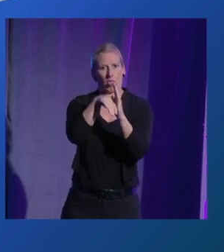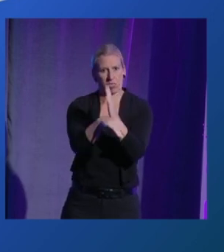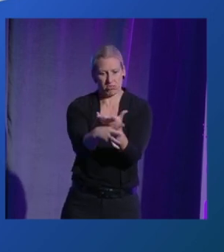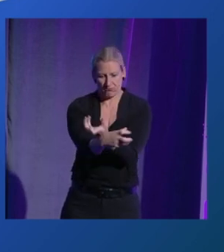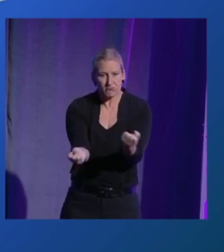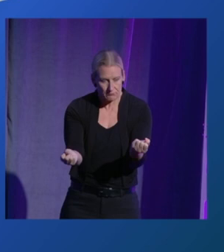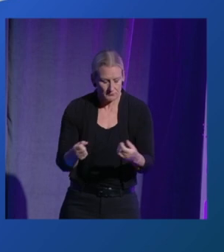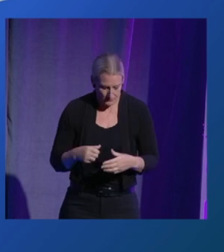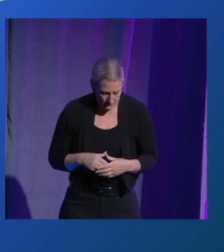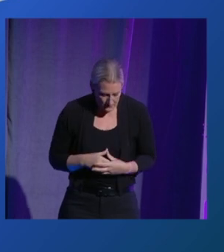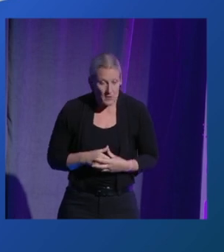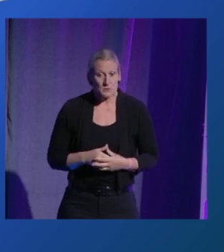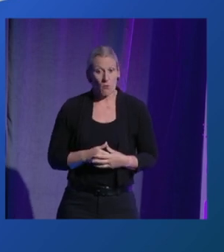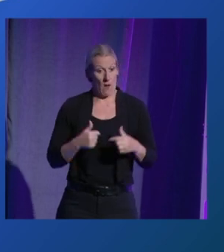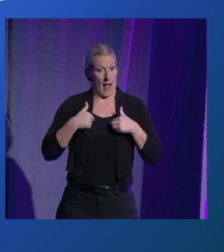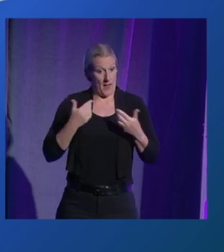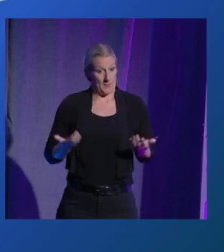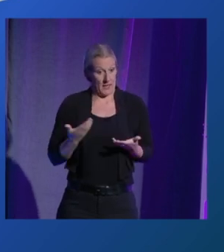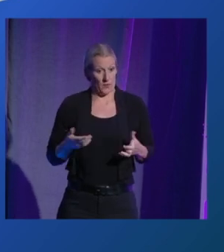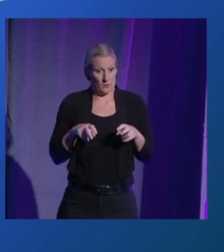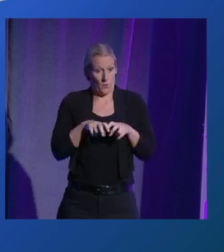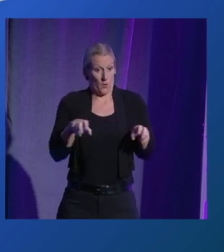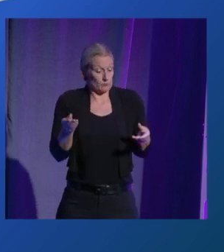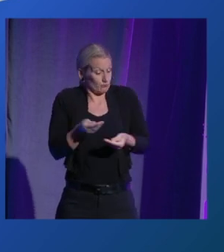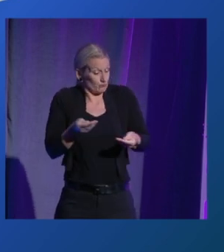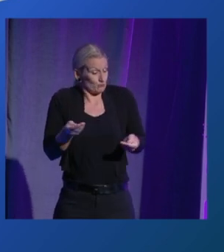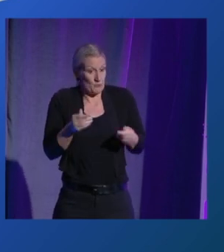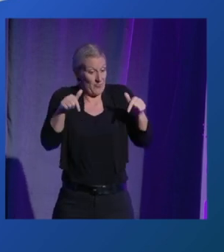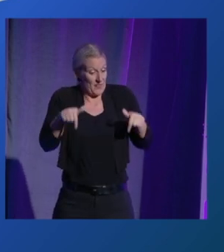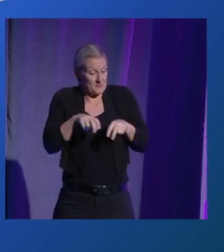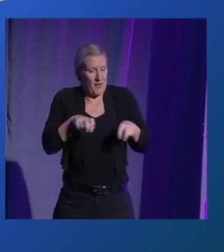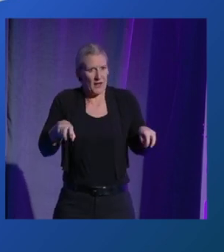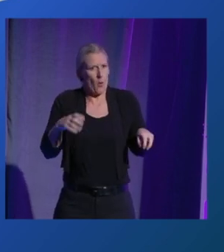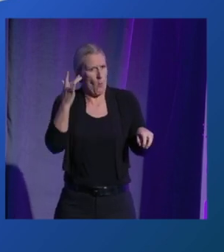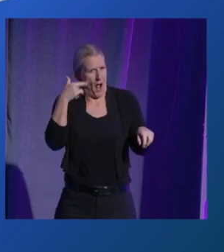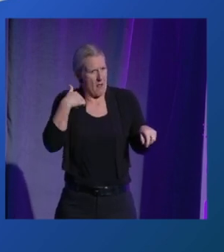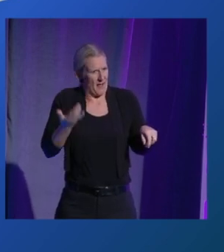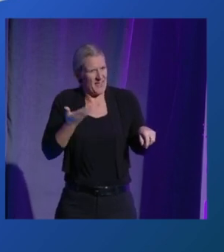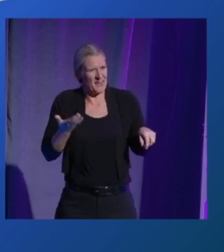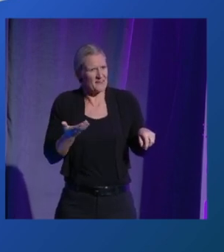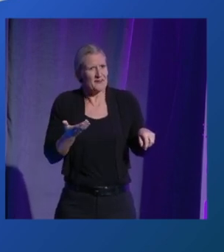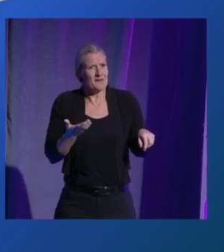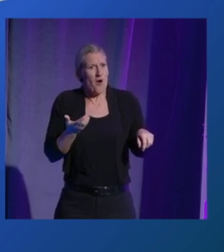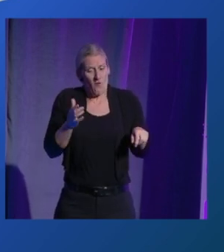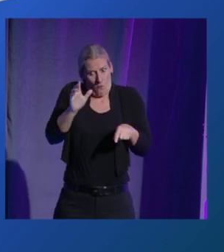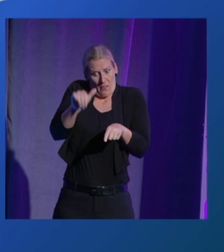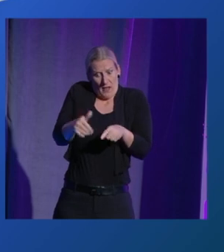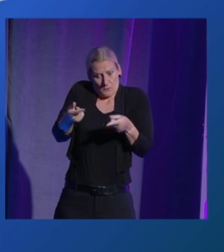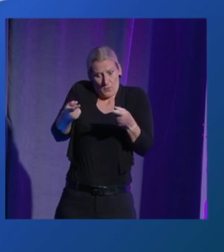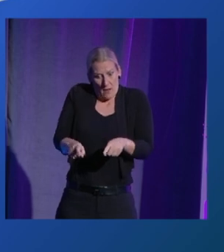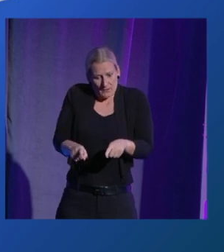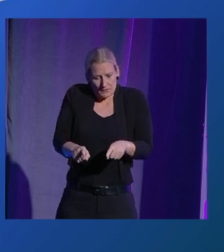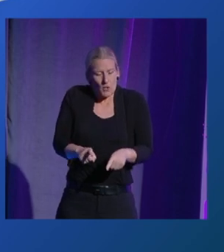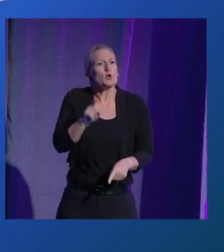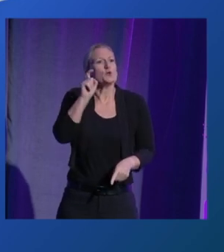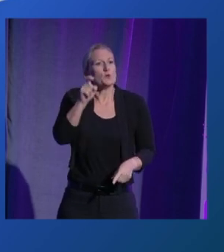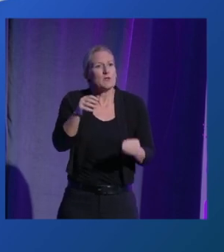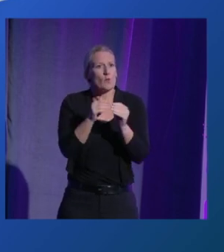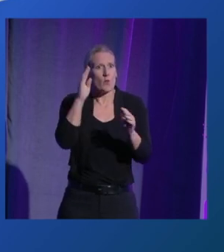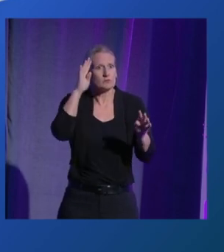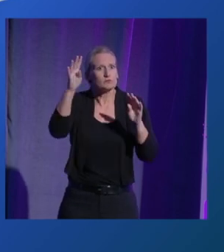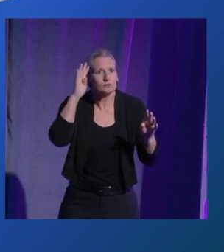panel it's because for any of that to happen you need innovation in goai and digital